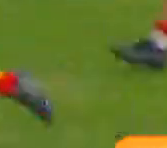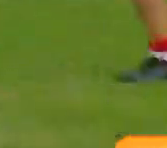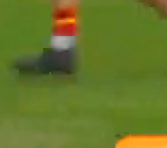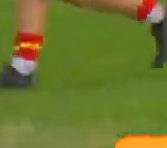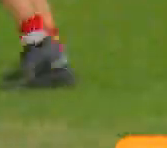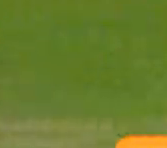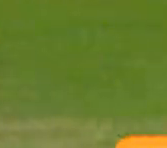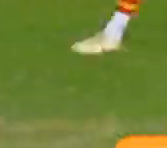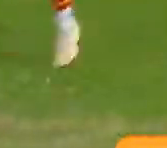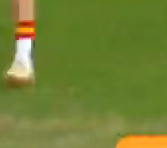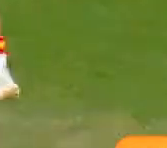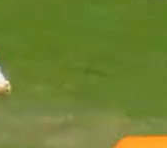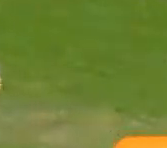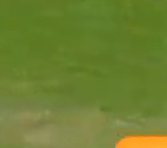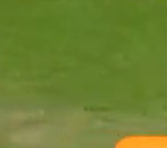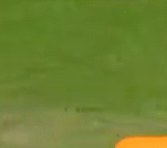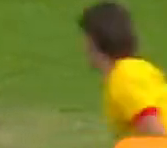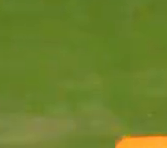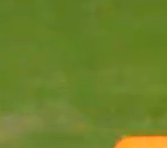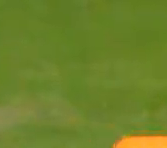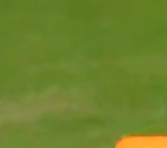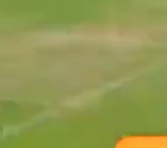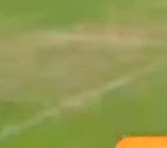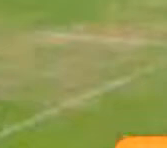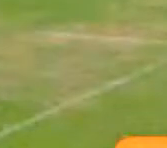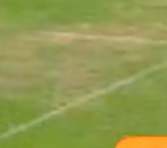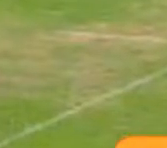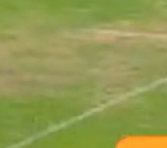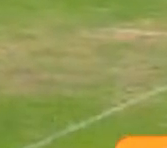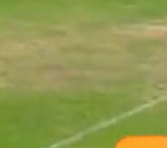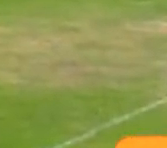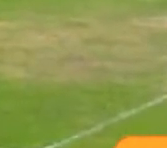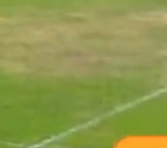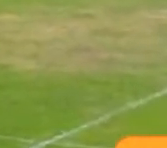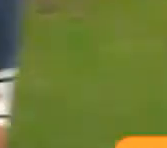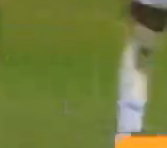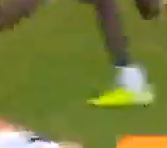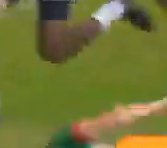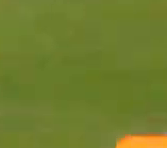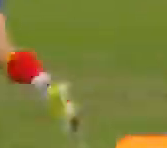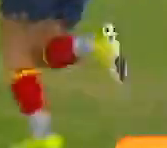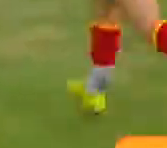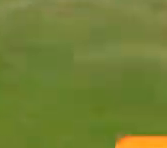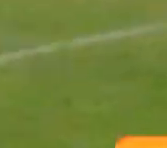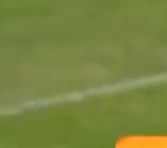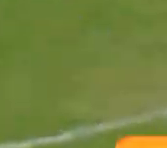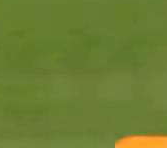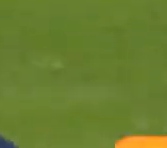Come on!